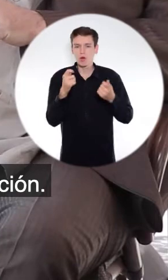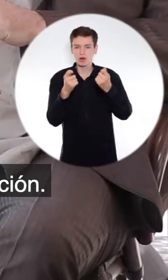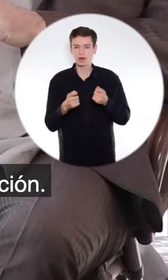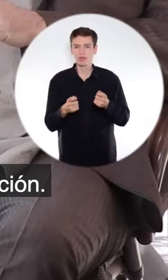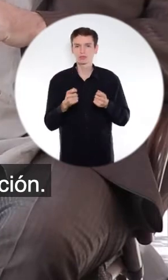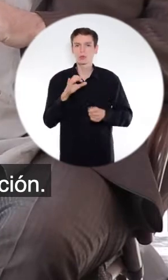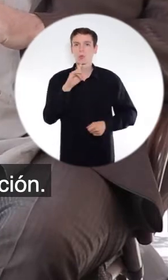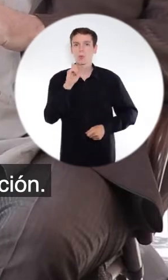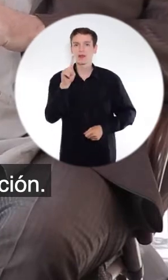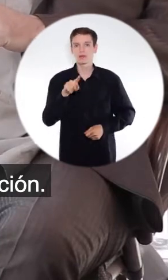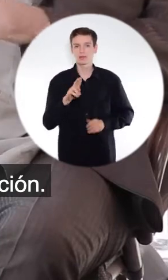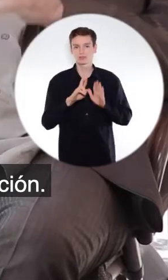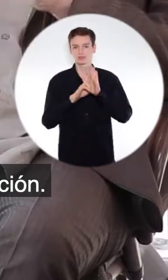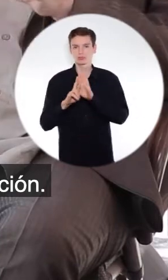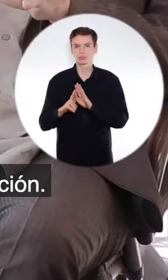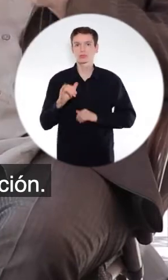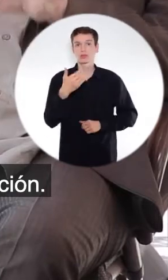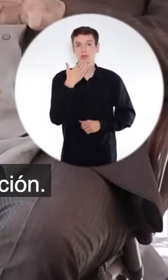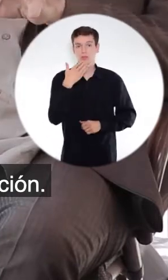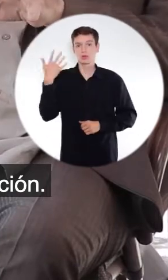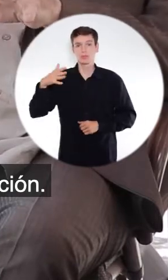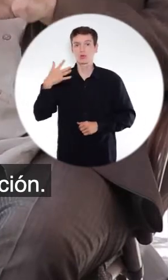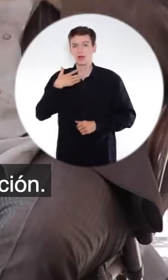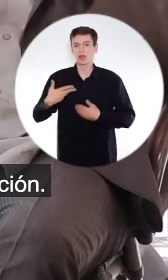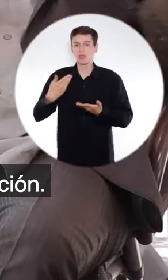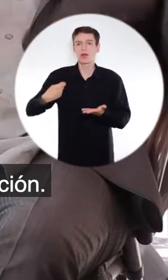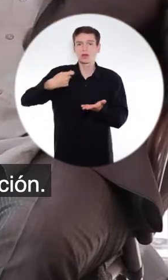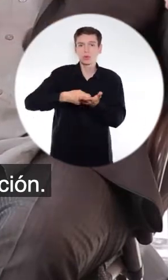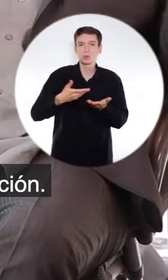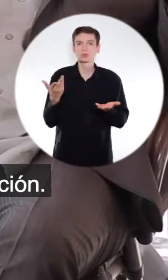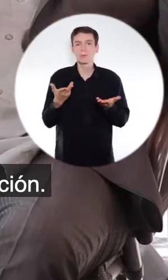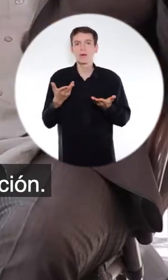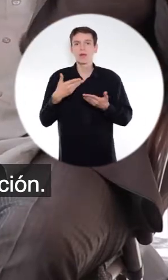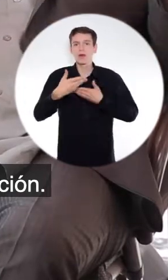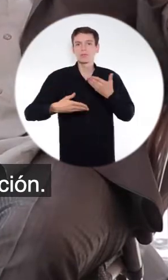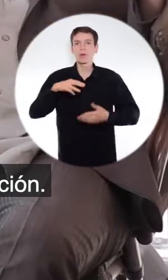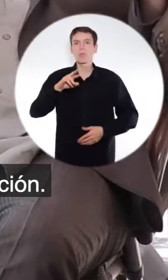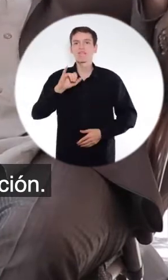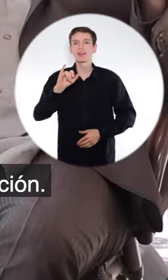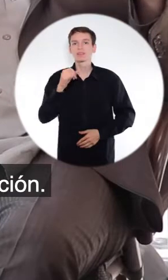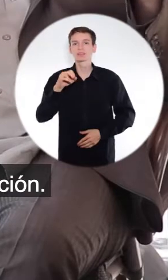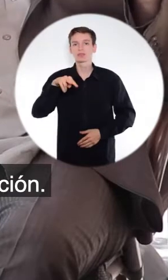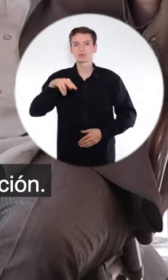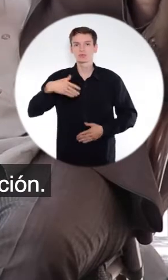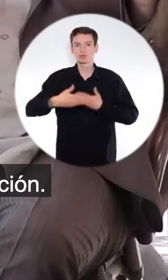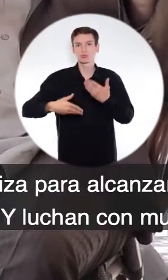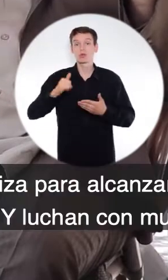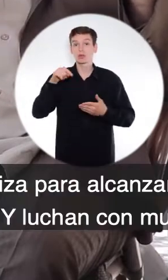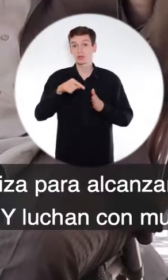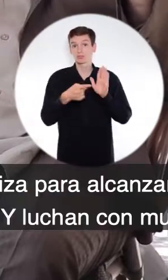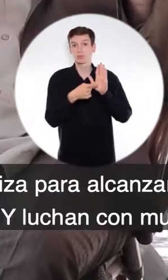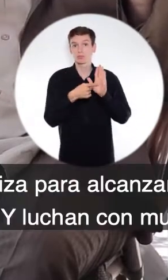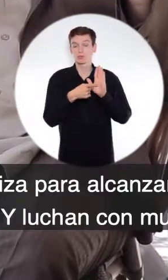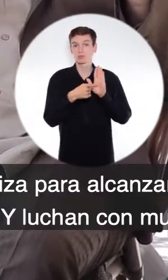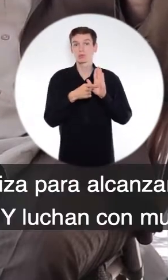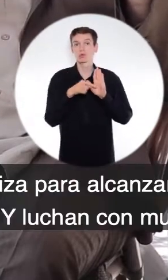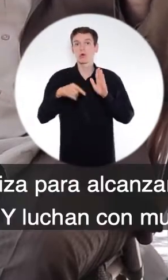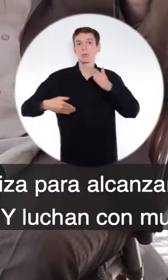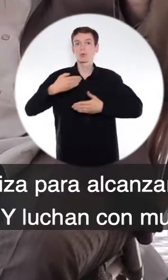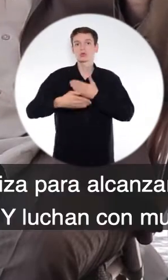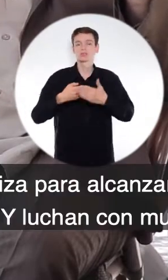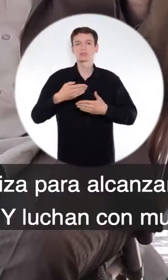mobilization. And that's where the process of making the Constitution can connect with the outcomes afterwards. Mm-hmm. So we have some